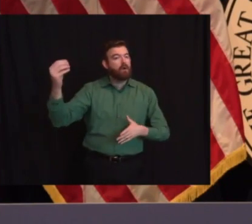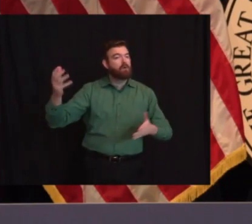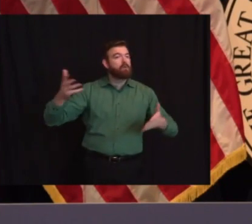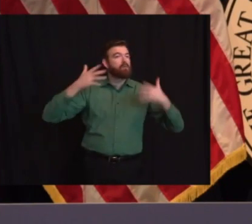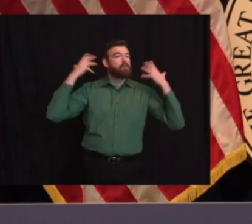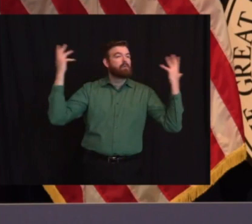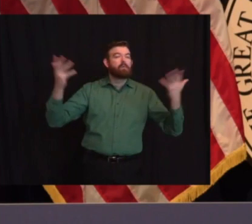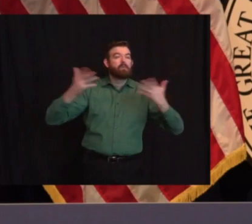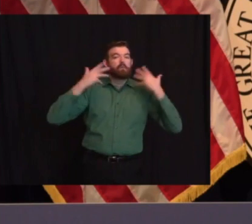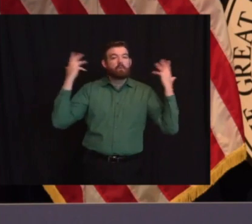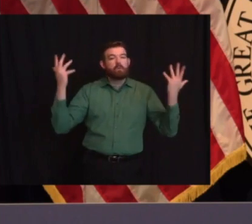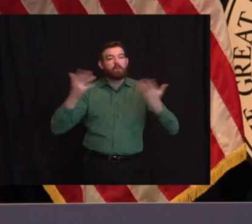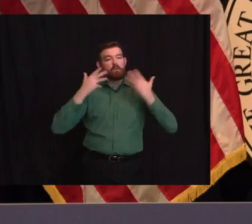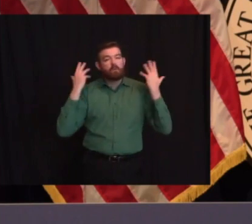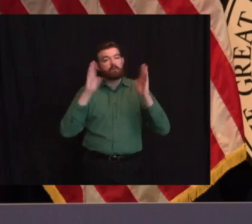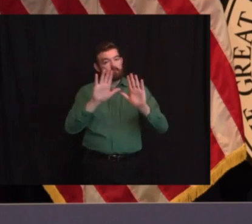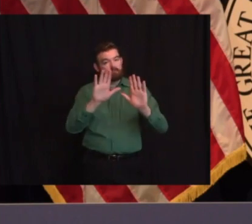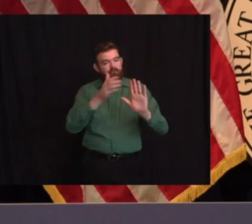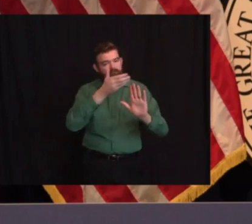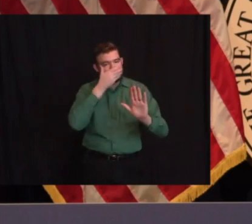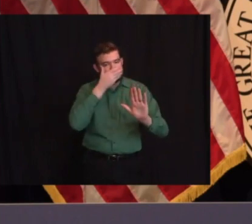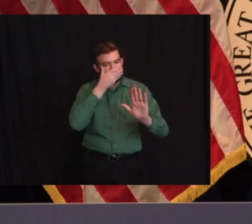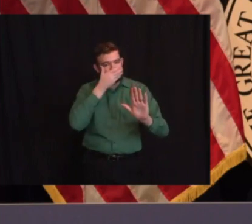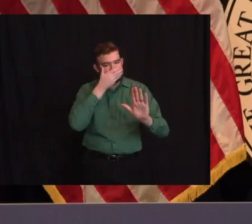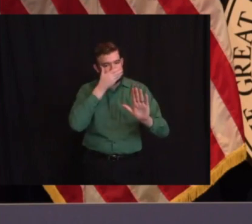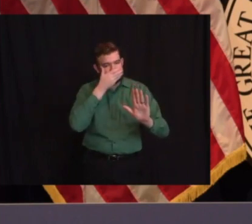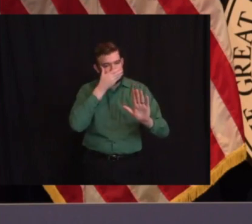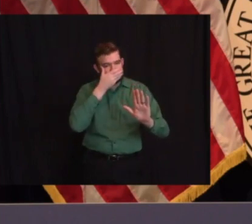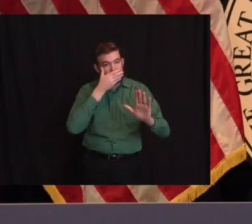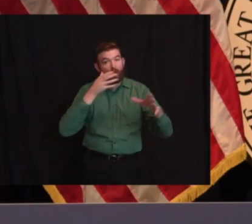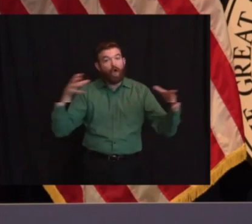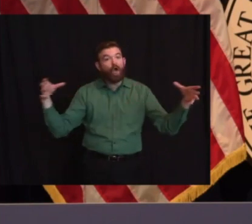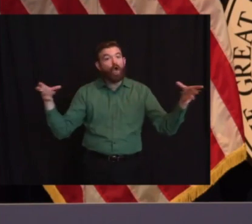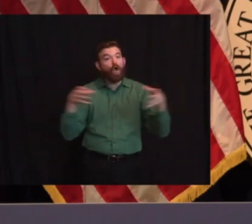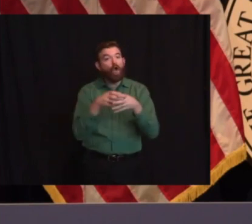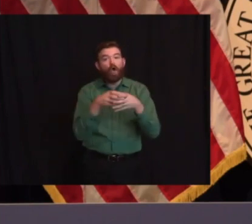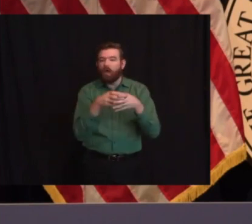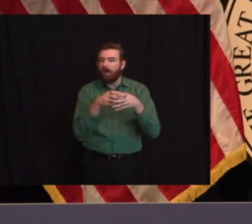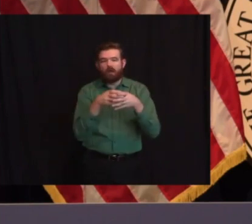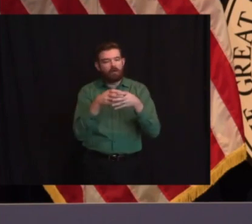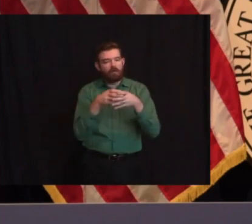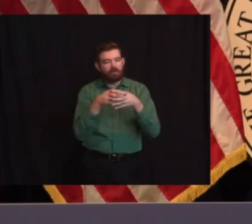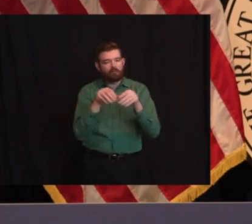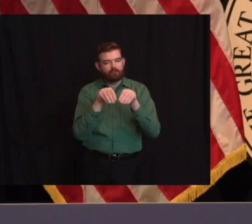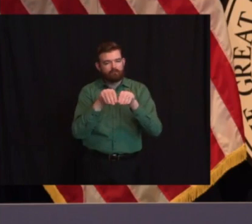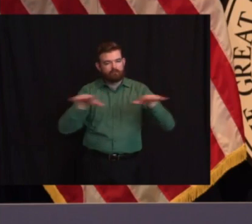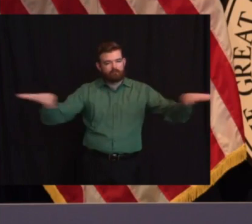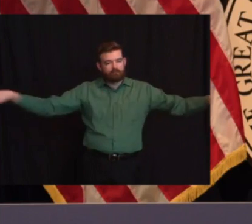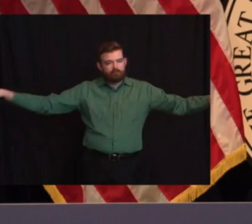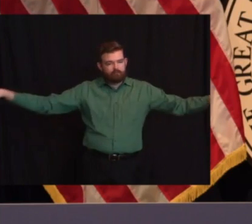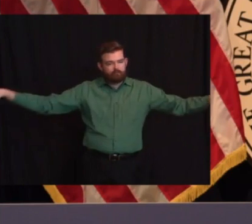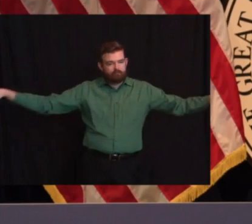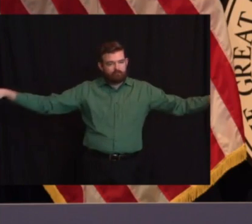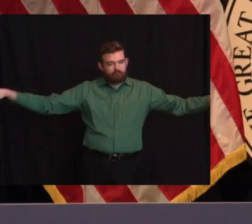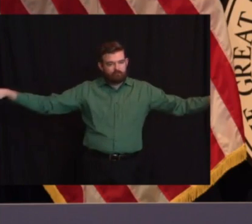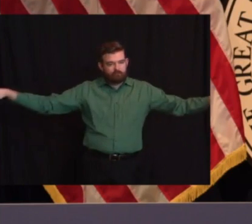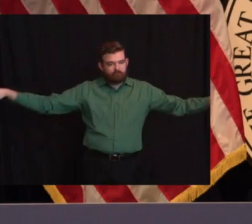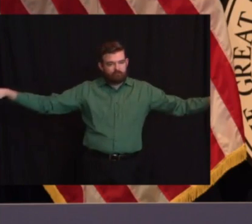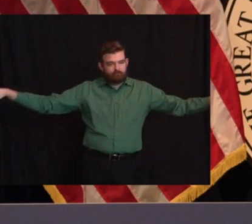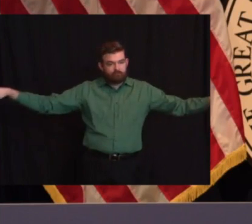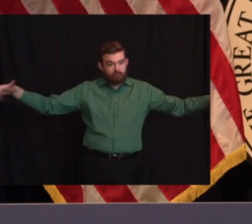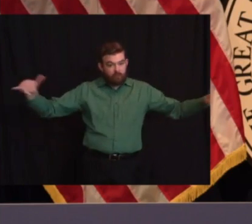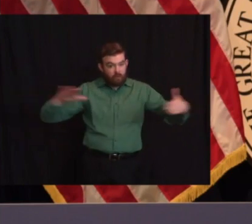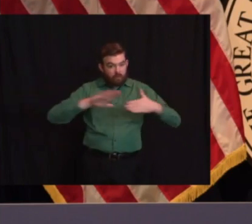Please wear something over your face. Don't congregate. A successful weekend really allows us a lot more degrees of